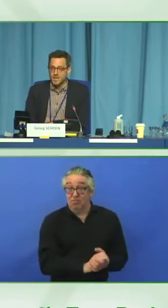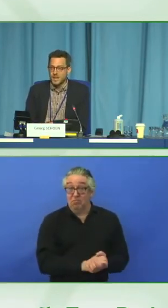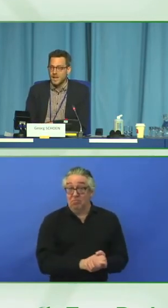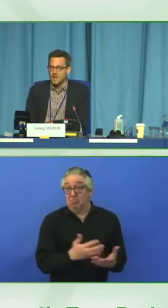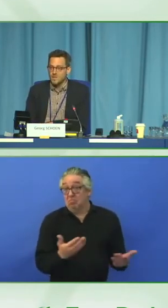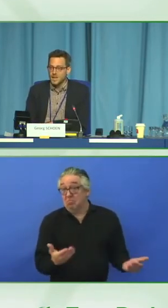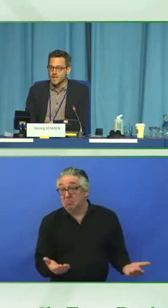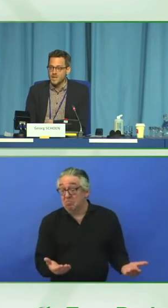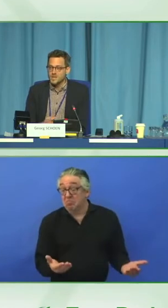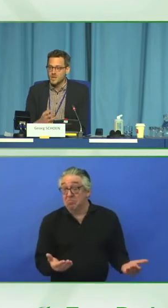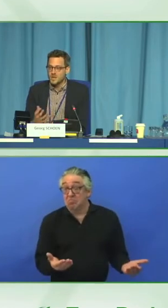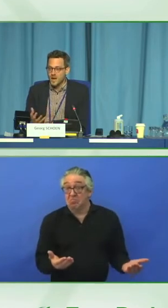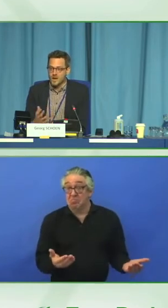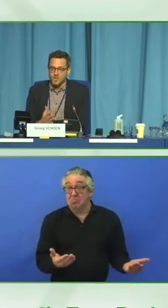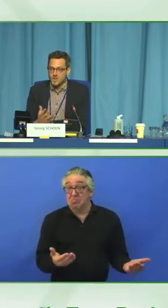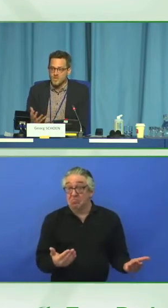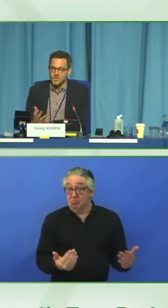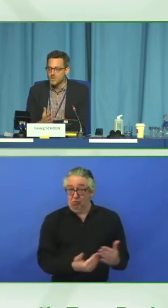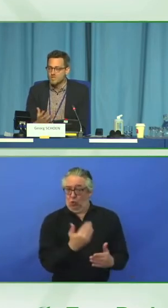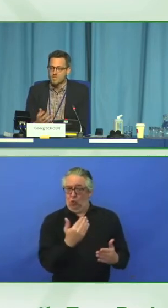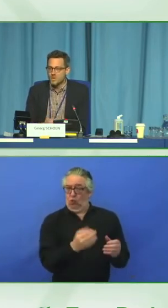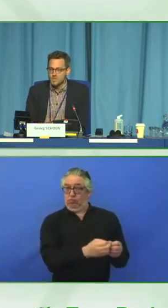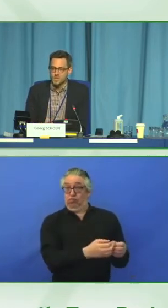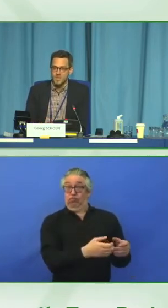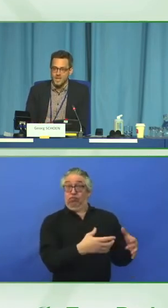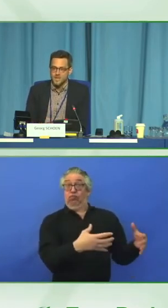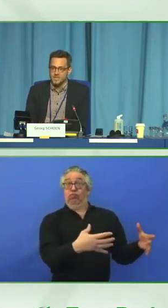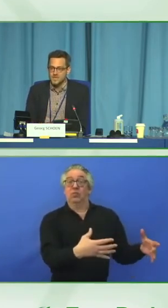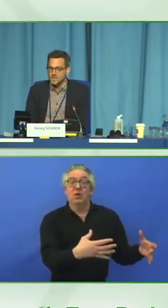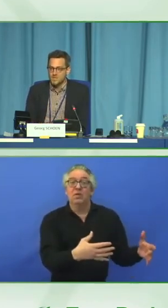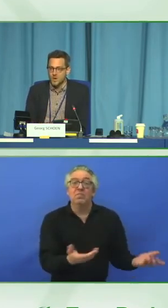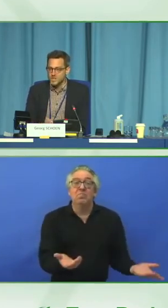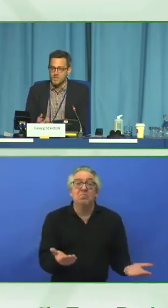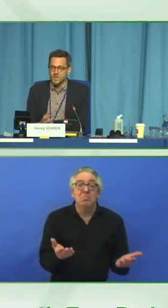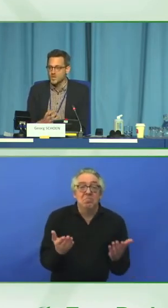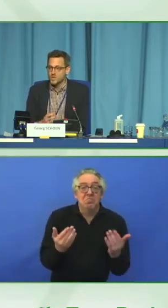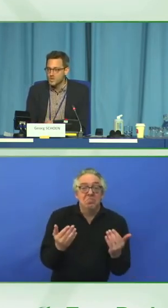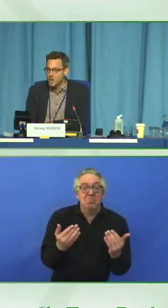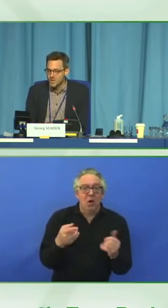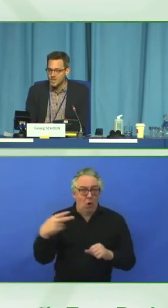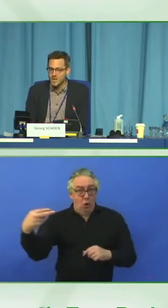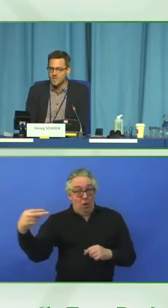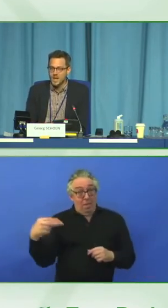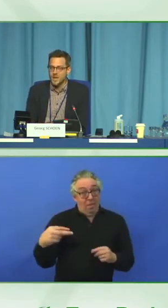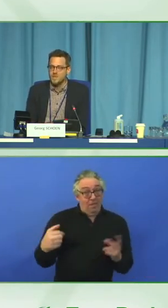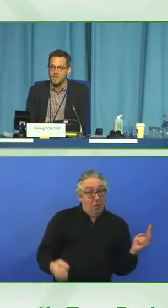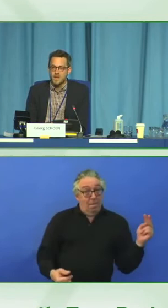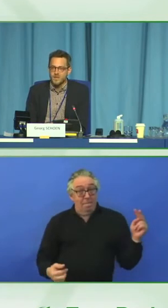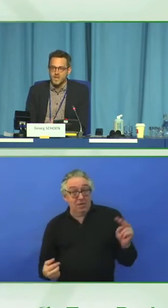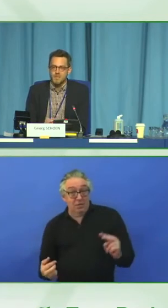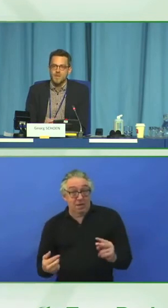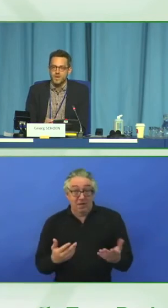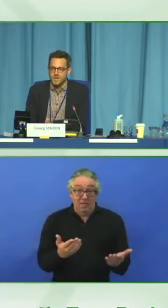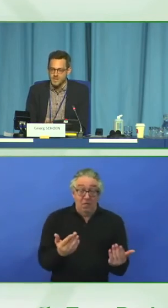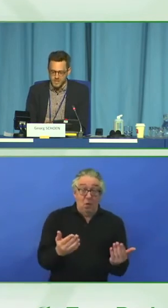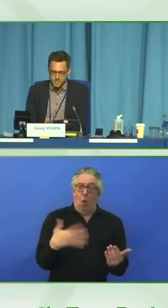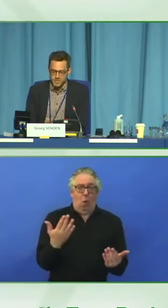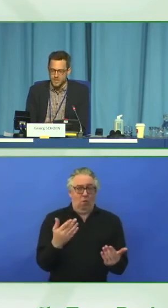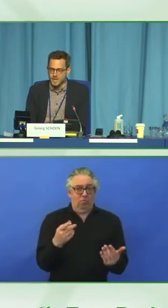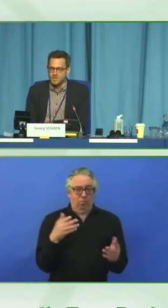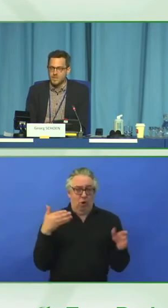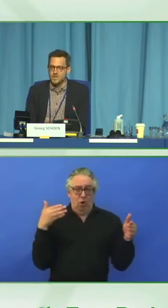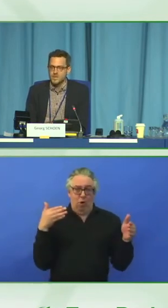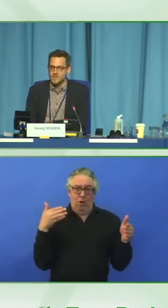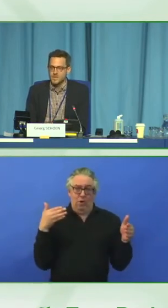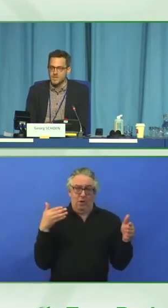forth. So I would love to have both perspectives, if possible, or choose one of them. What are the barriers